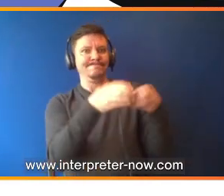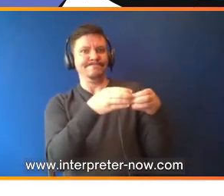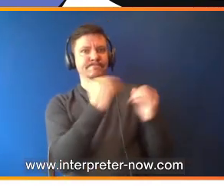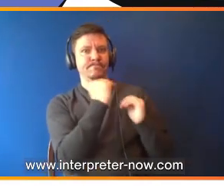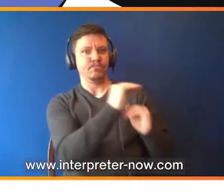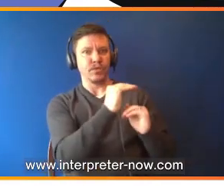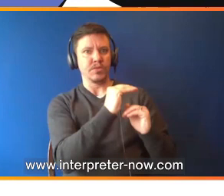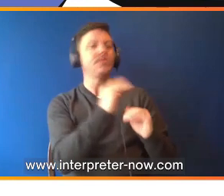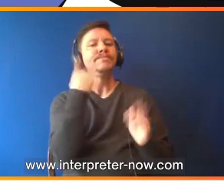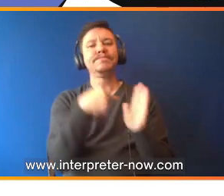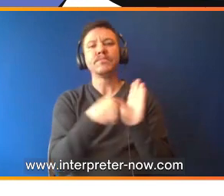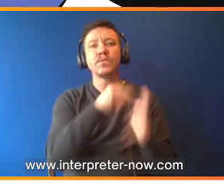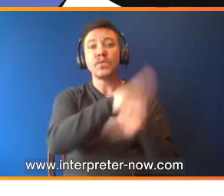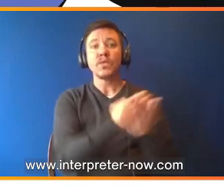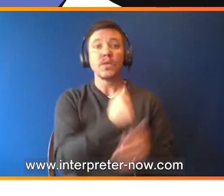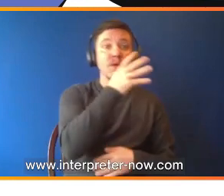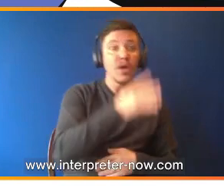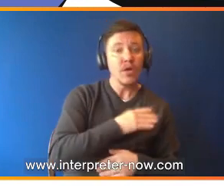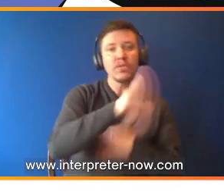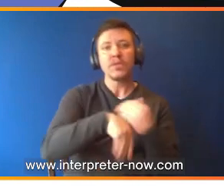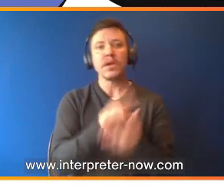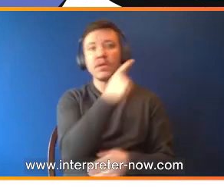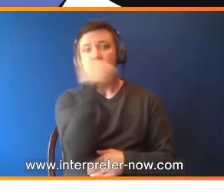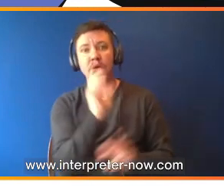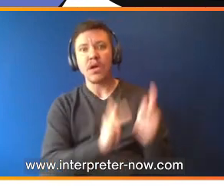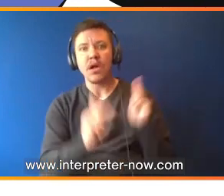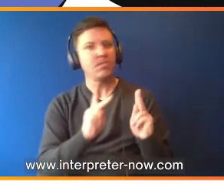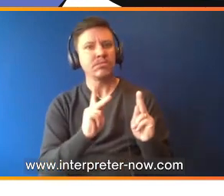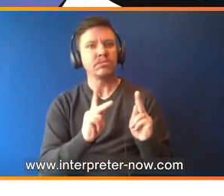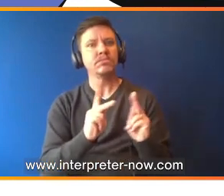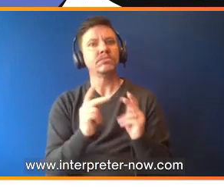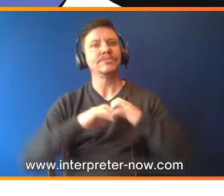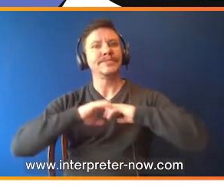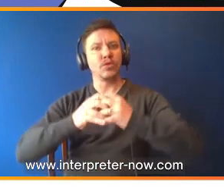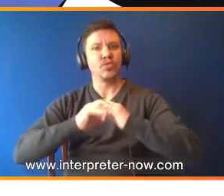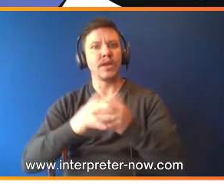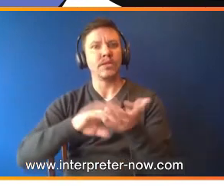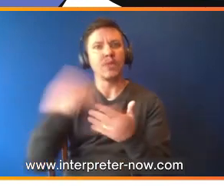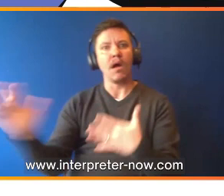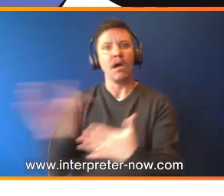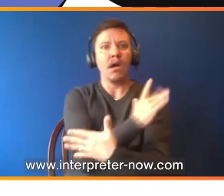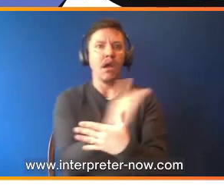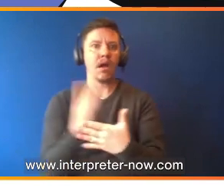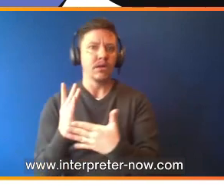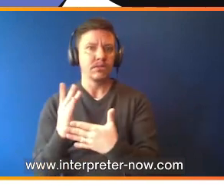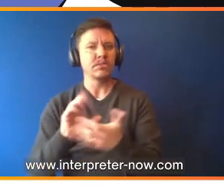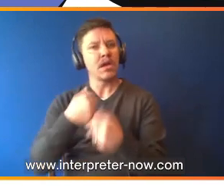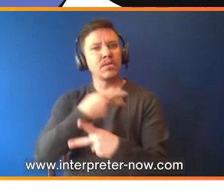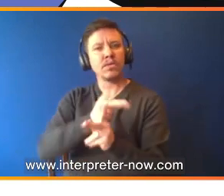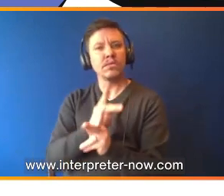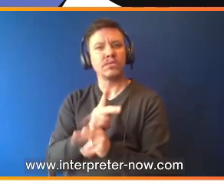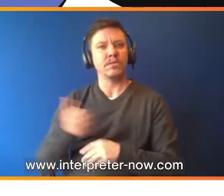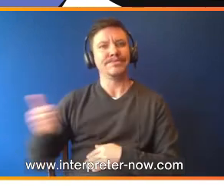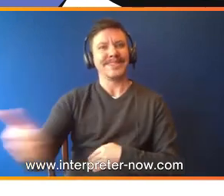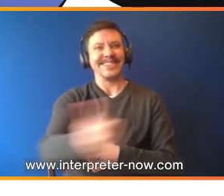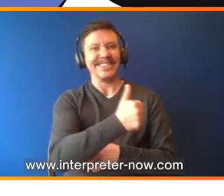identity and the fact that when you're designing a product, the way that that product will be experienced is going to be different for someone who, for instance,